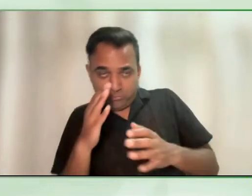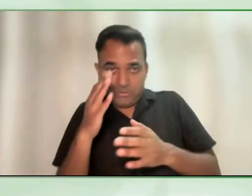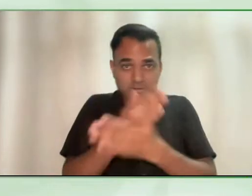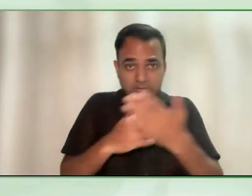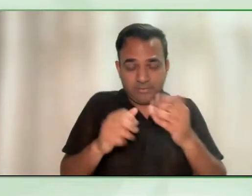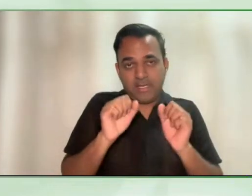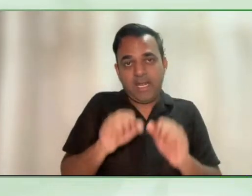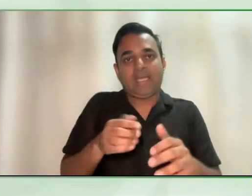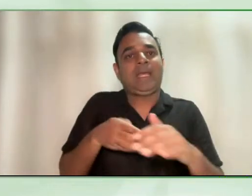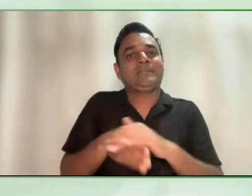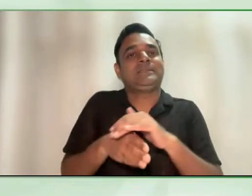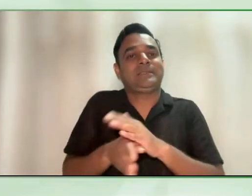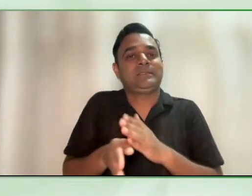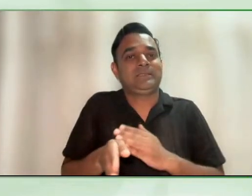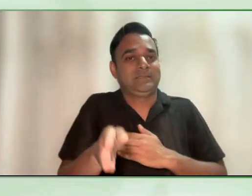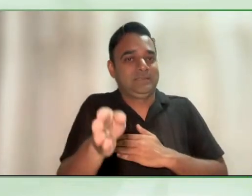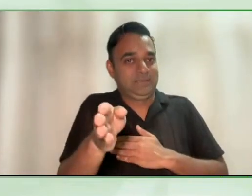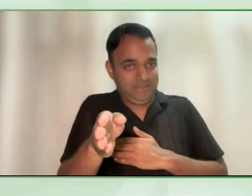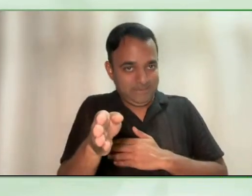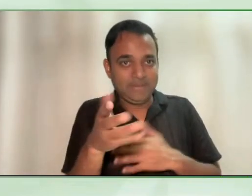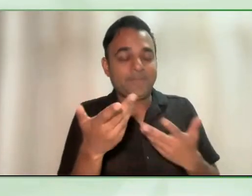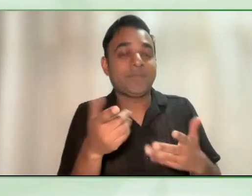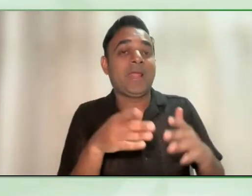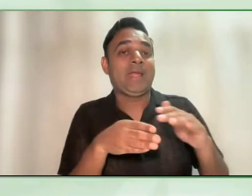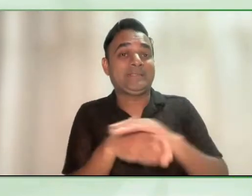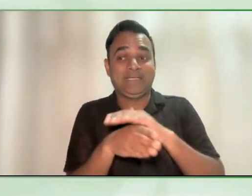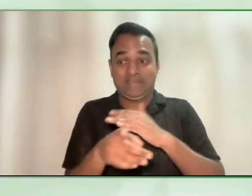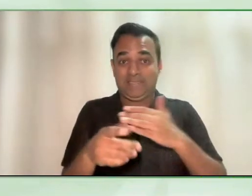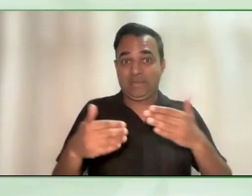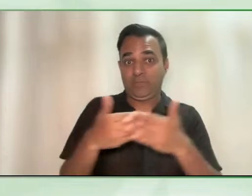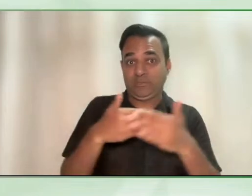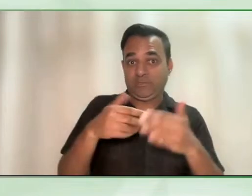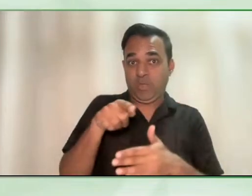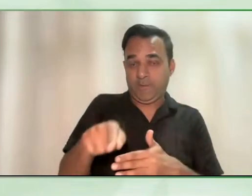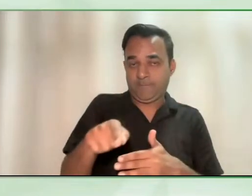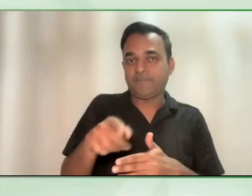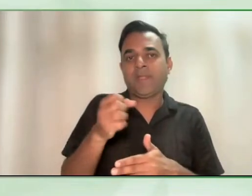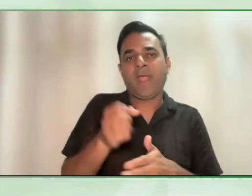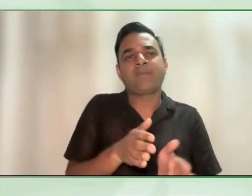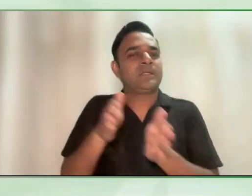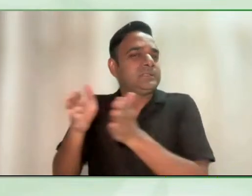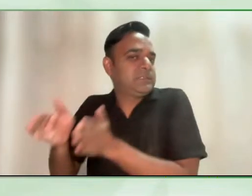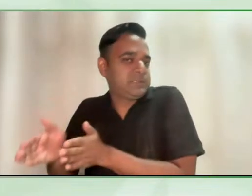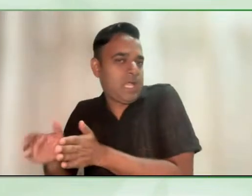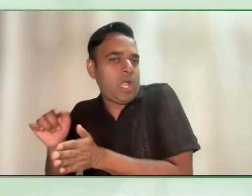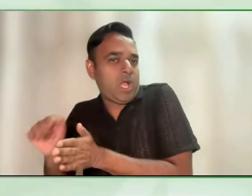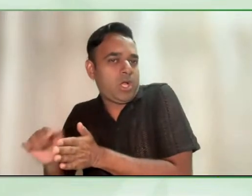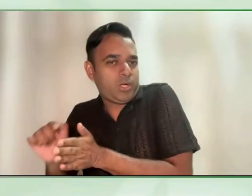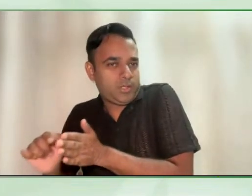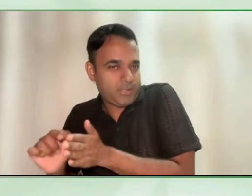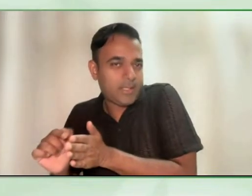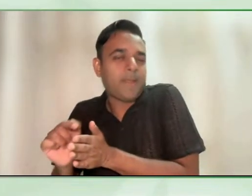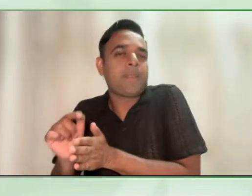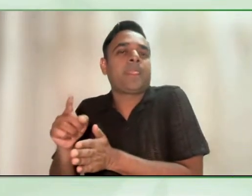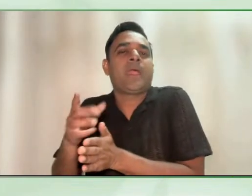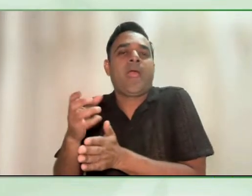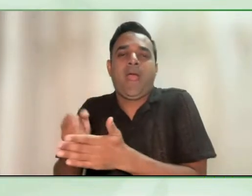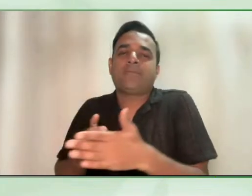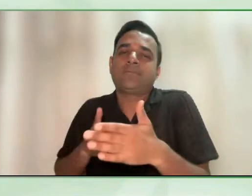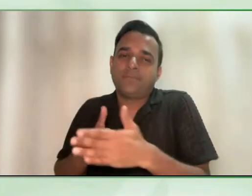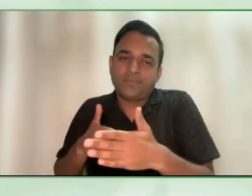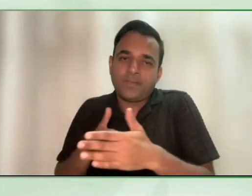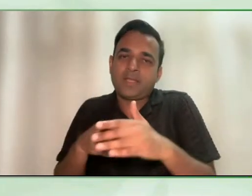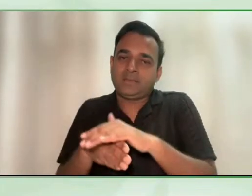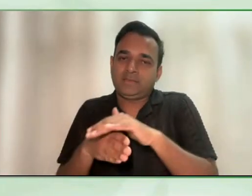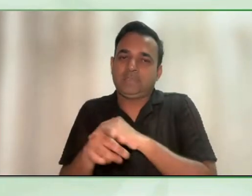are dozens relating to indigenous groups, and that's wonderful, relating to other groups, and that's equally wonderful. I'm proud to say